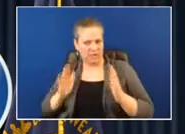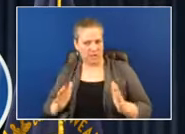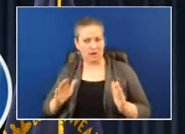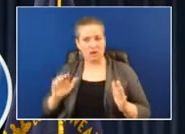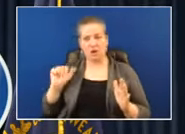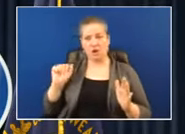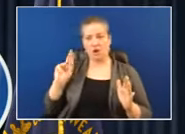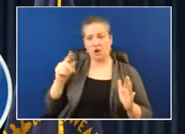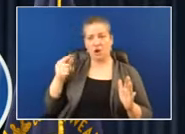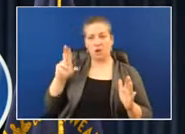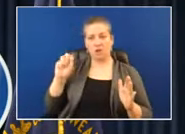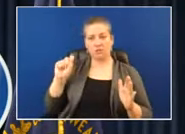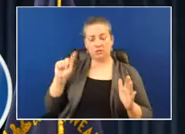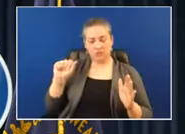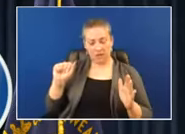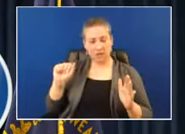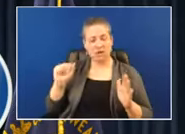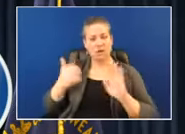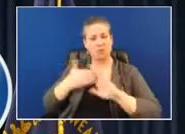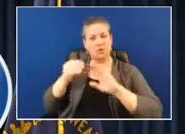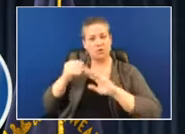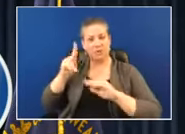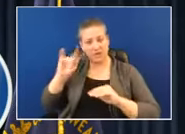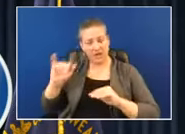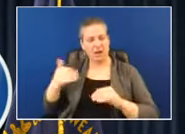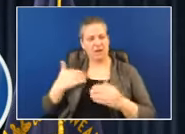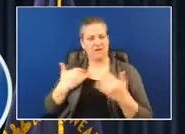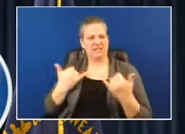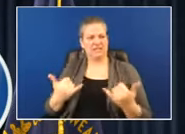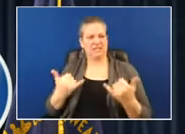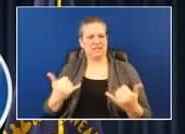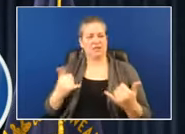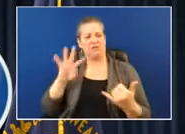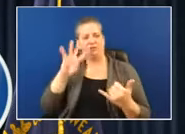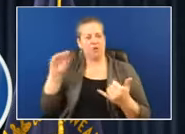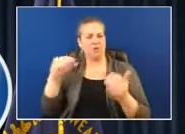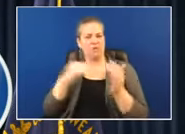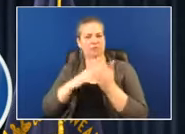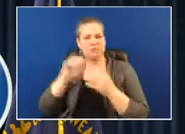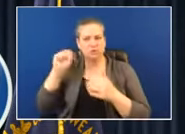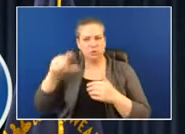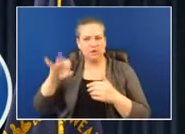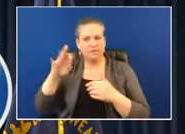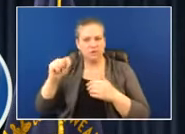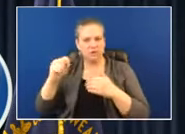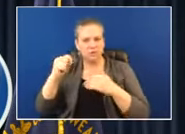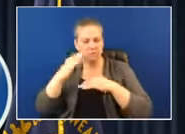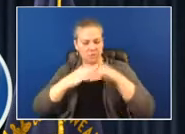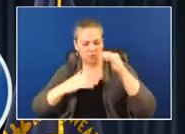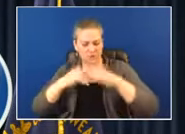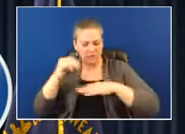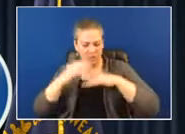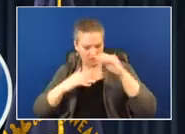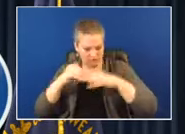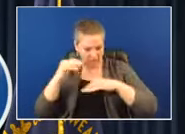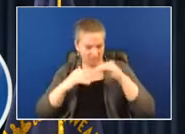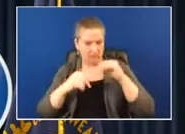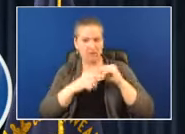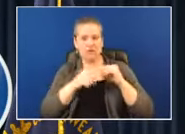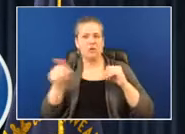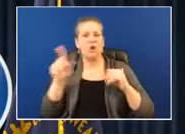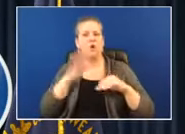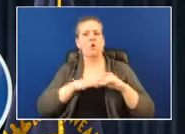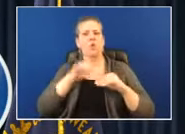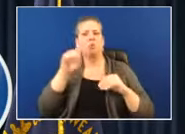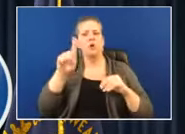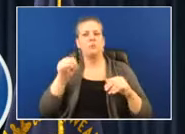Kentucky and will locate an existing 40,000 square foot building, formerly home to F.A. Nieder Company, on 1.8